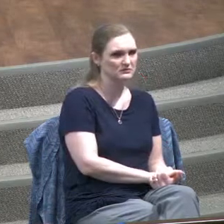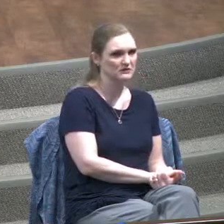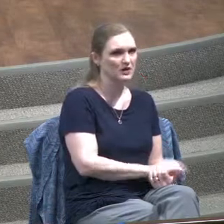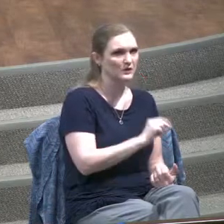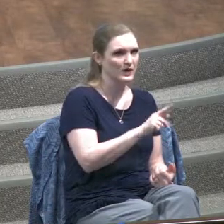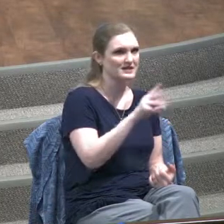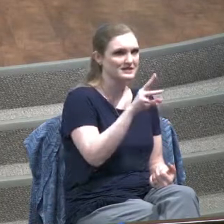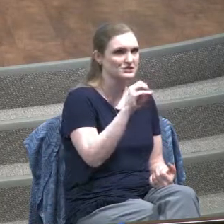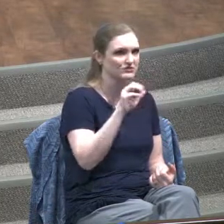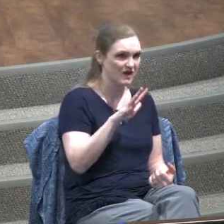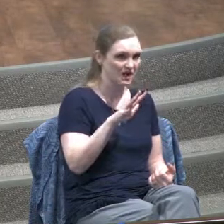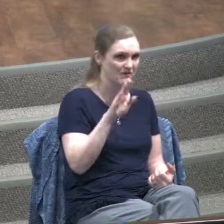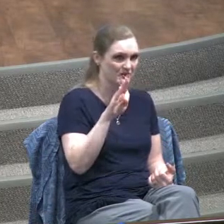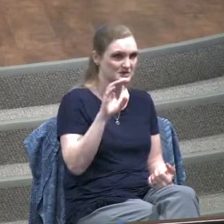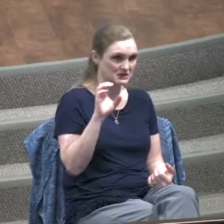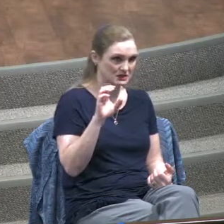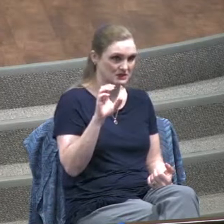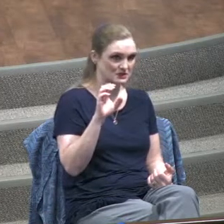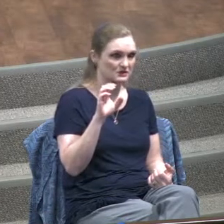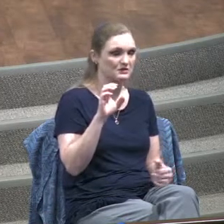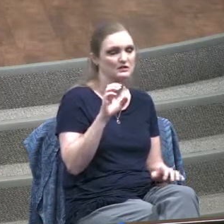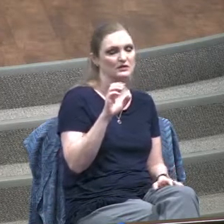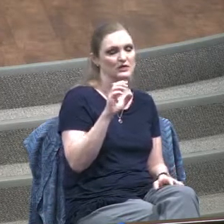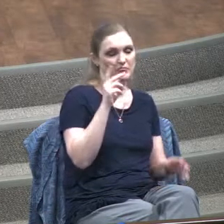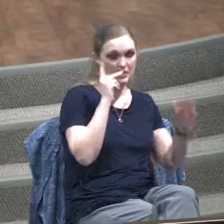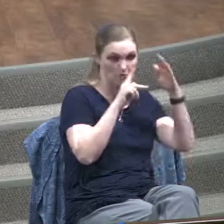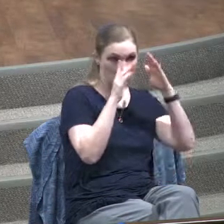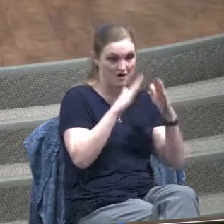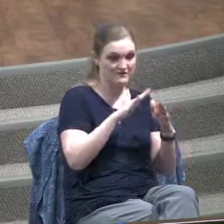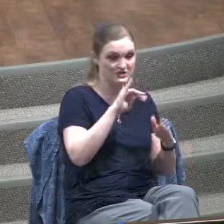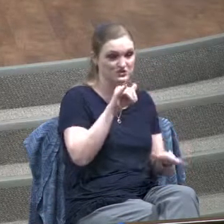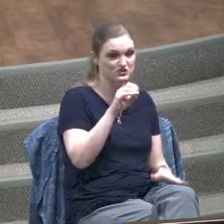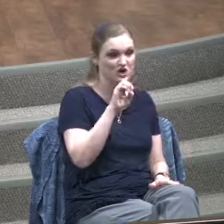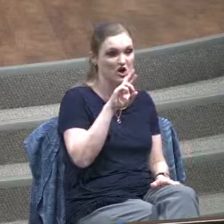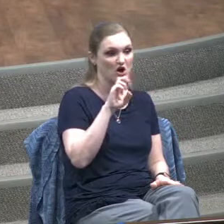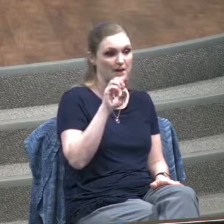In 605 BC, the prophet Jeremiah